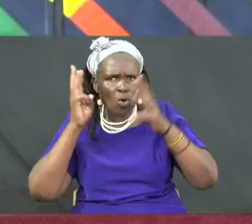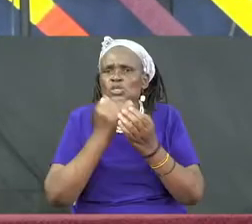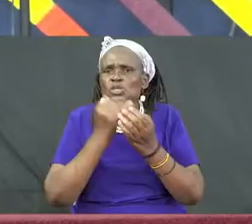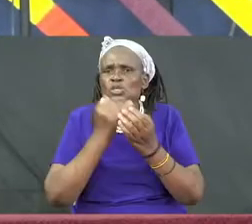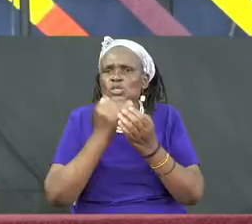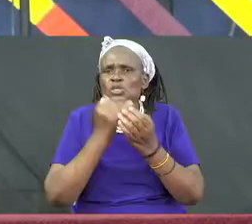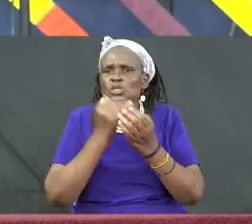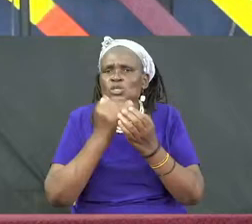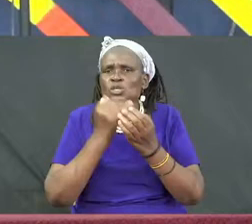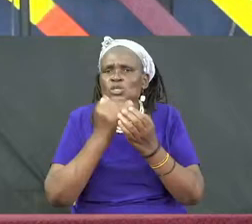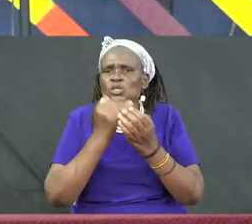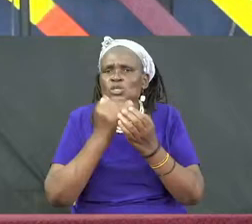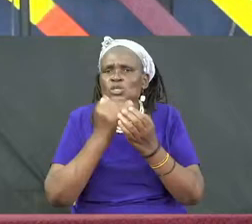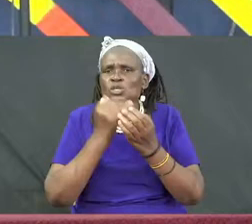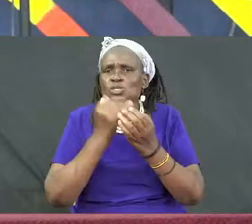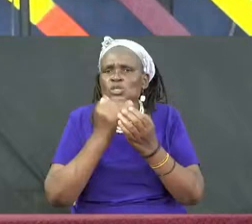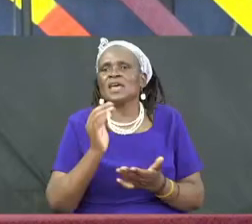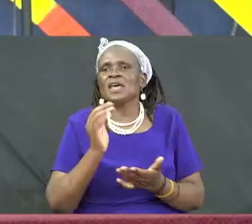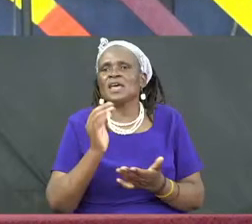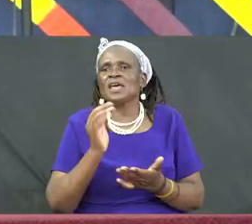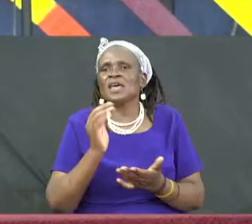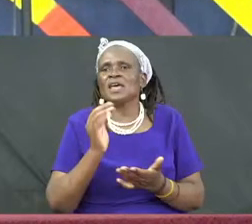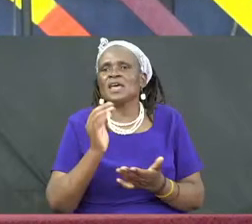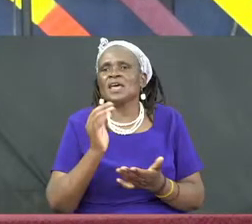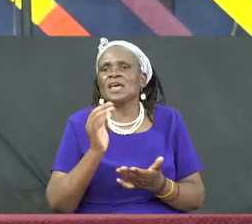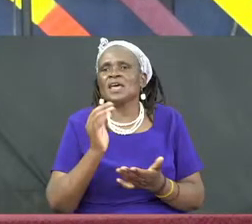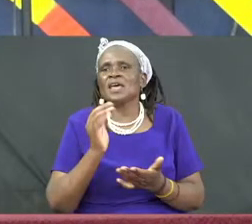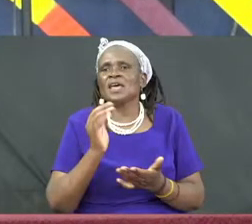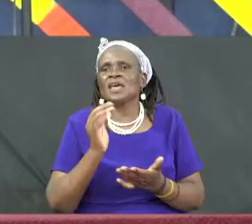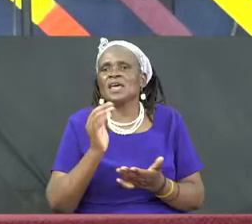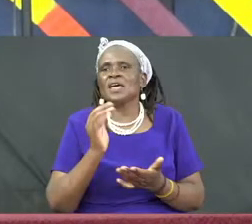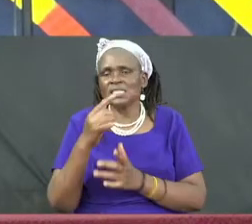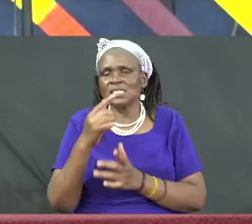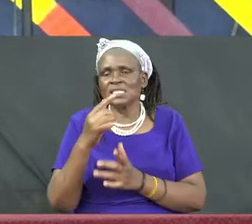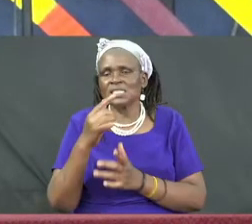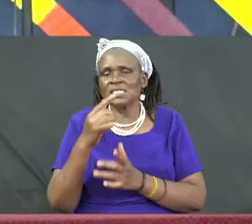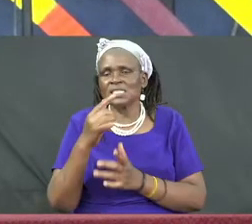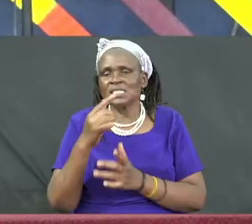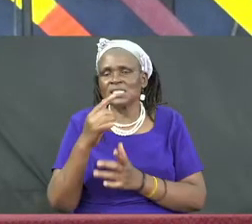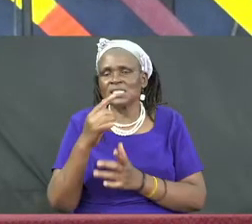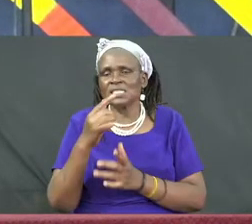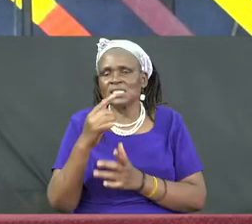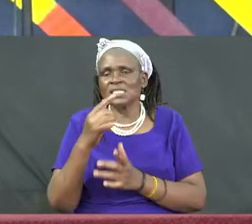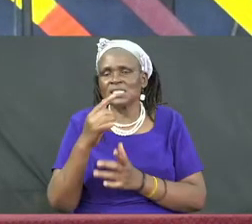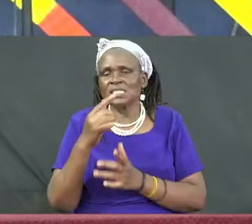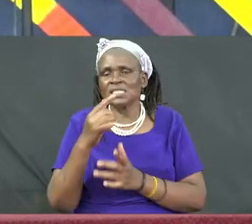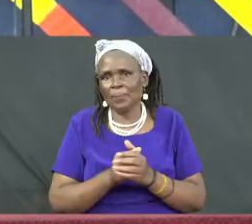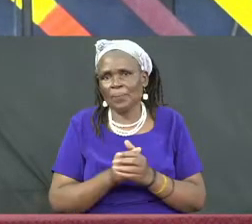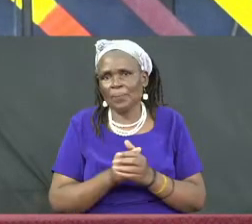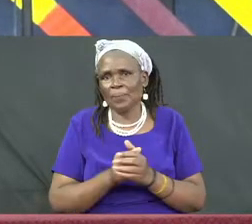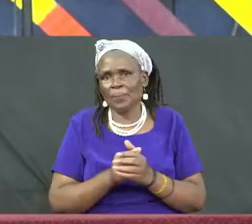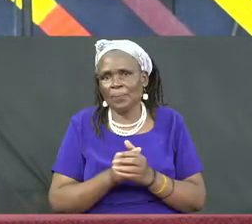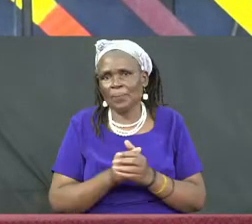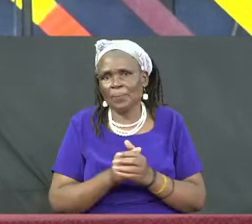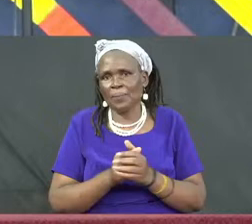There's a reason Jesus said, suffer the little children to come to me. There's an element of us suffering, you know, when children are around us. So let's